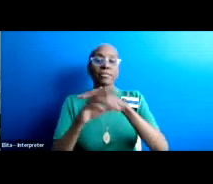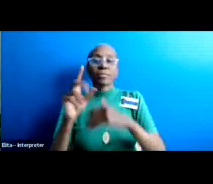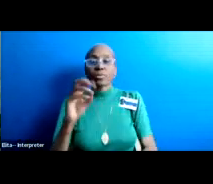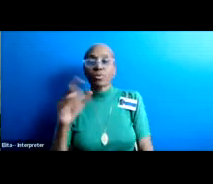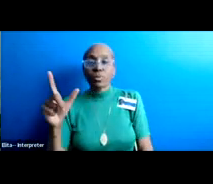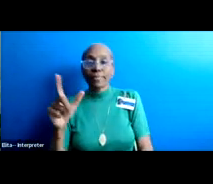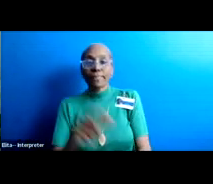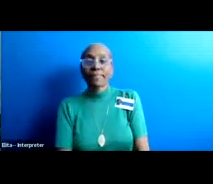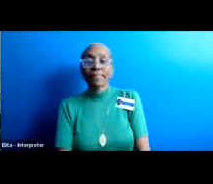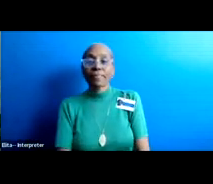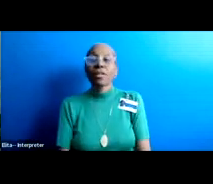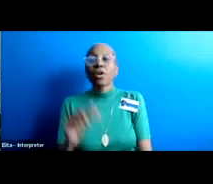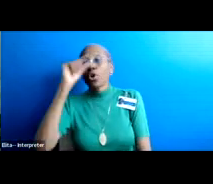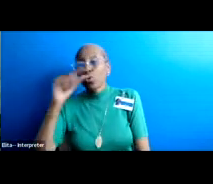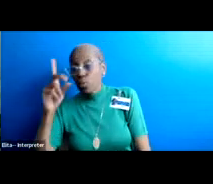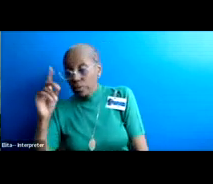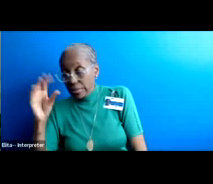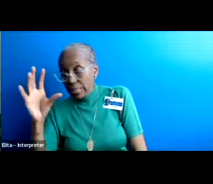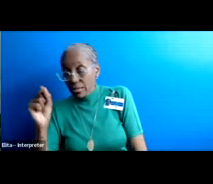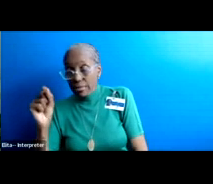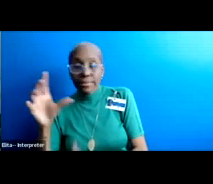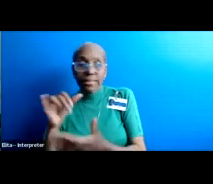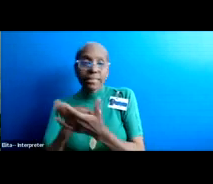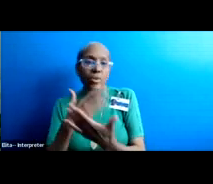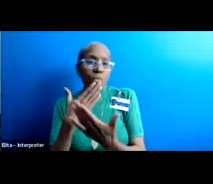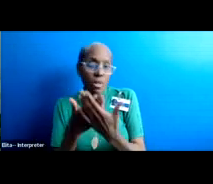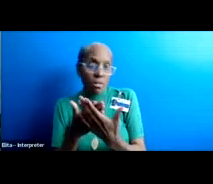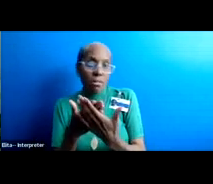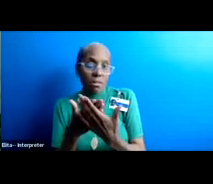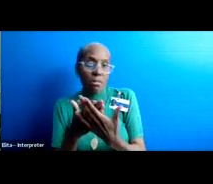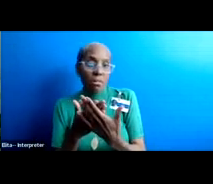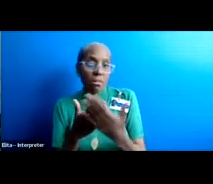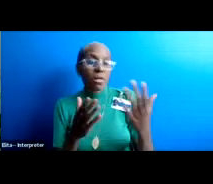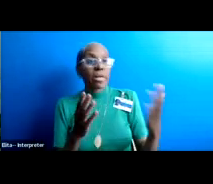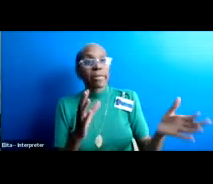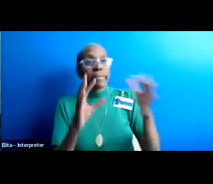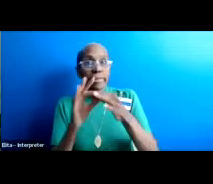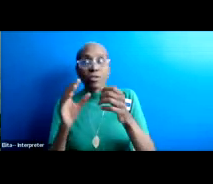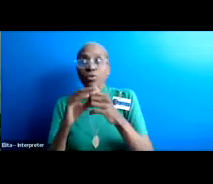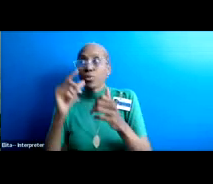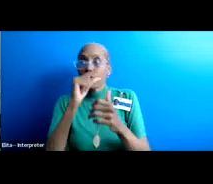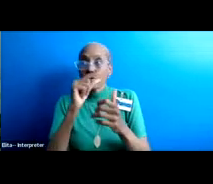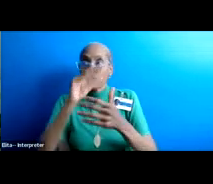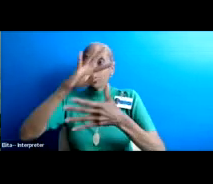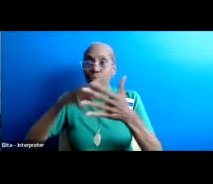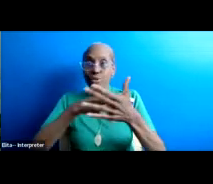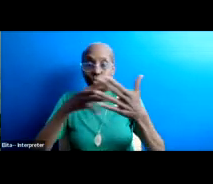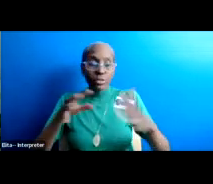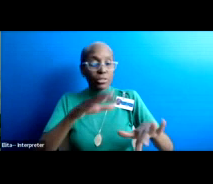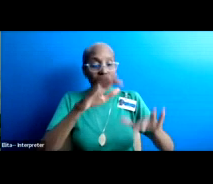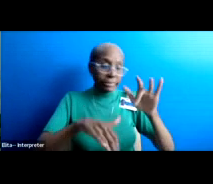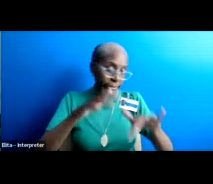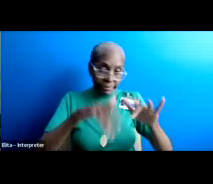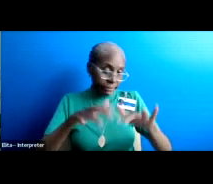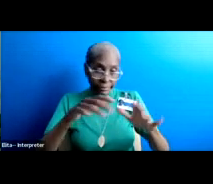tool. Google Docs also does this pretty well, and it can link to a Google Sheet even as you create